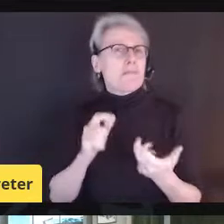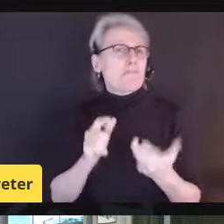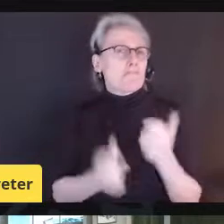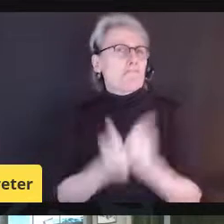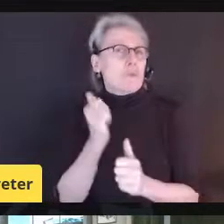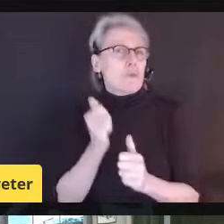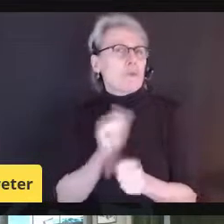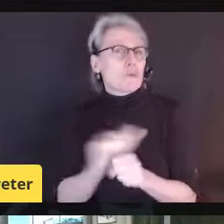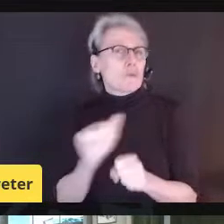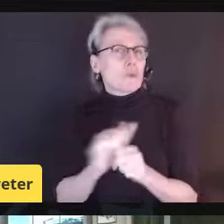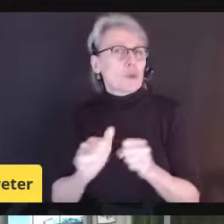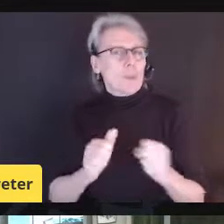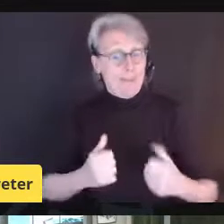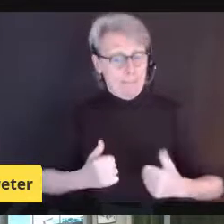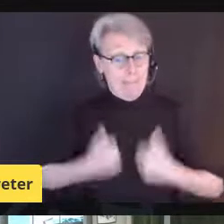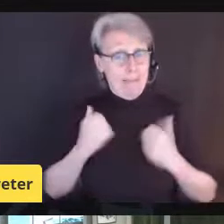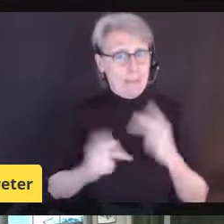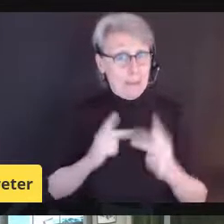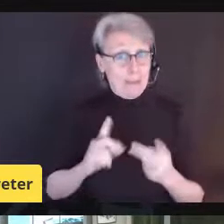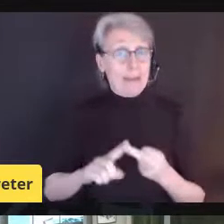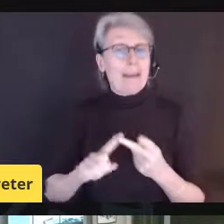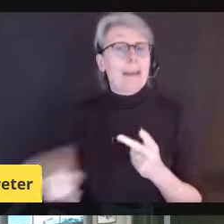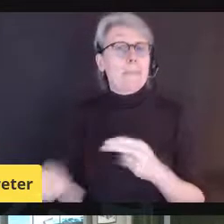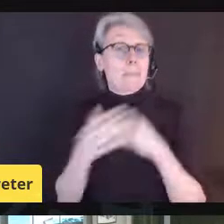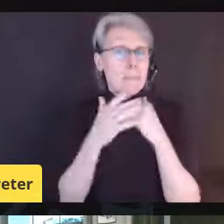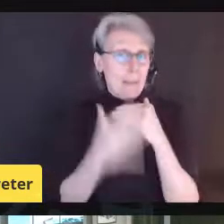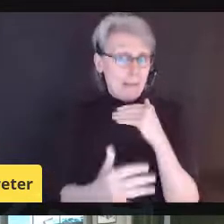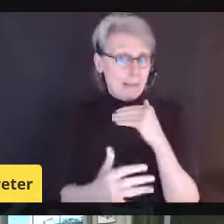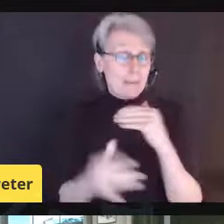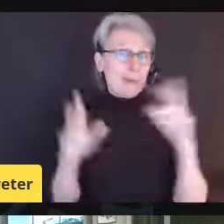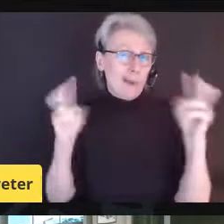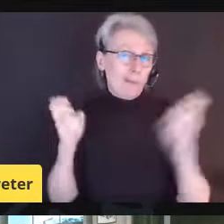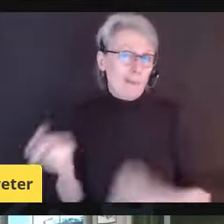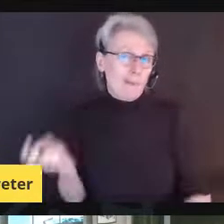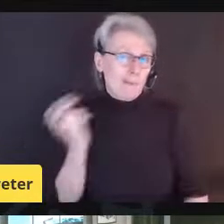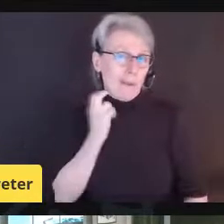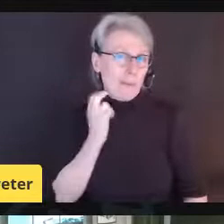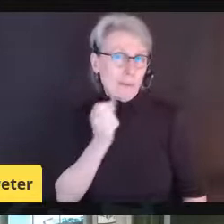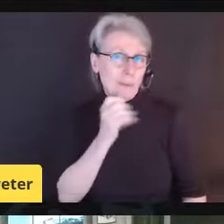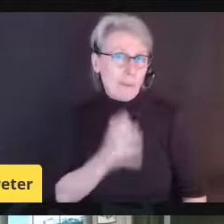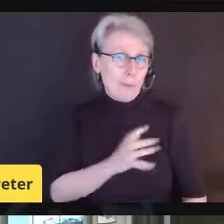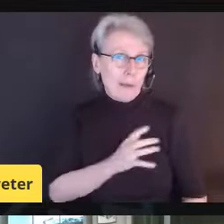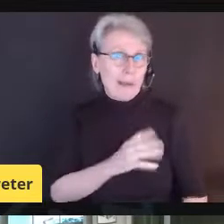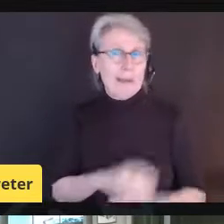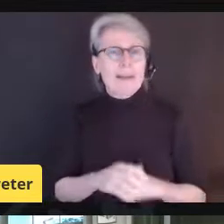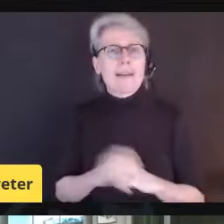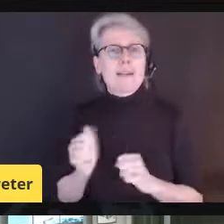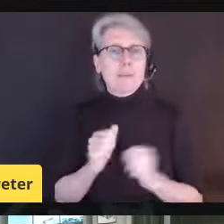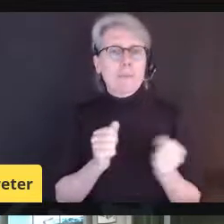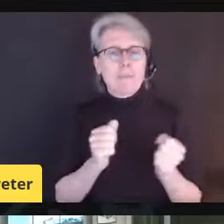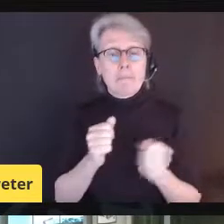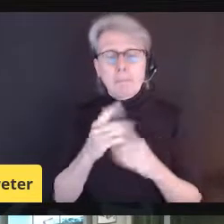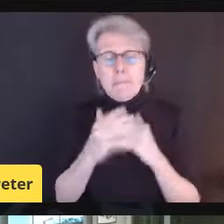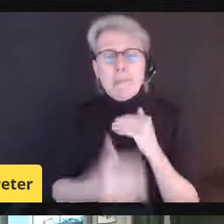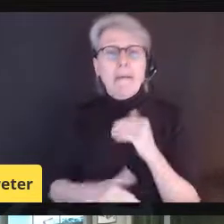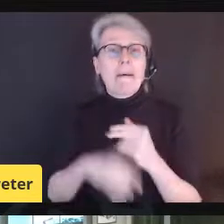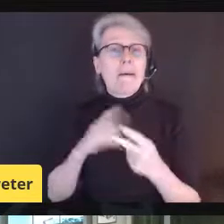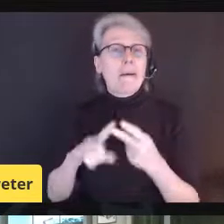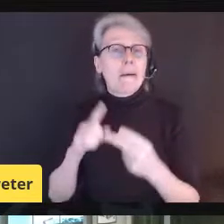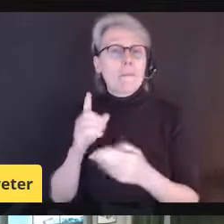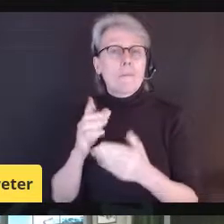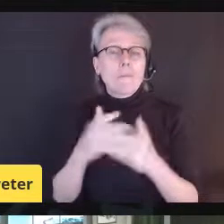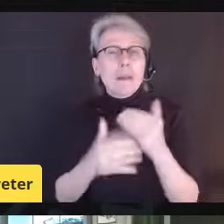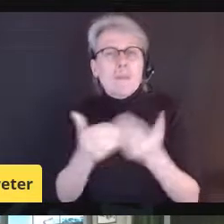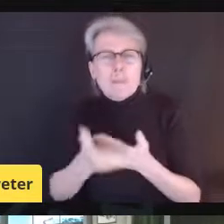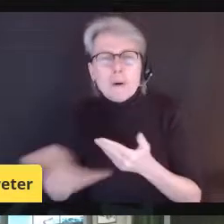blood. So I'm the vampire lady, and I used to trot blood and blood components all across BC to